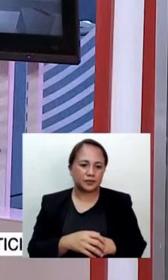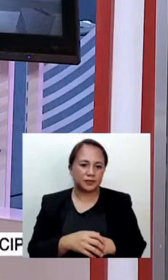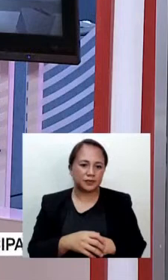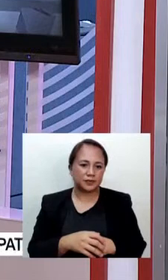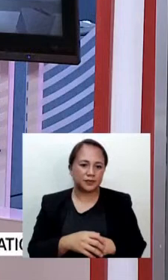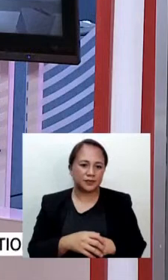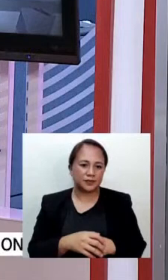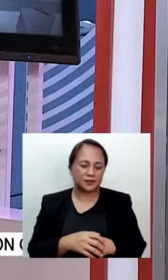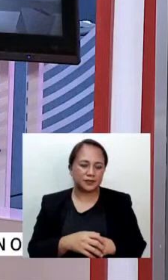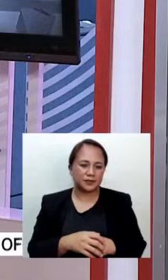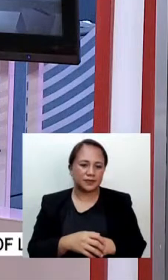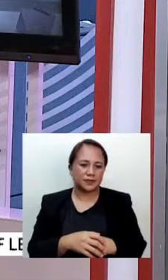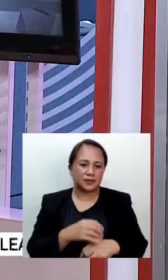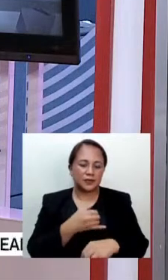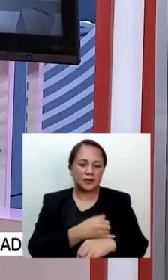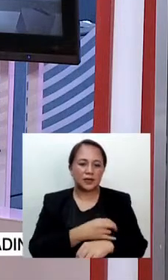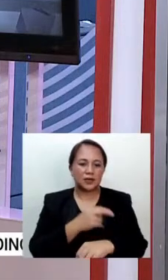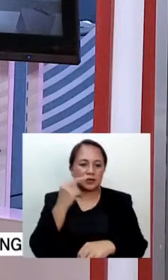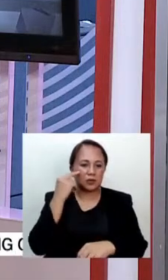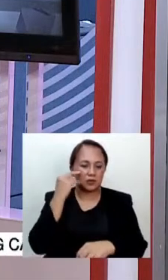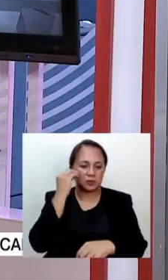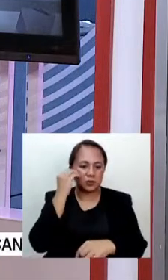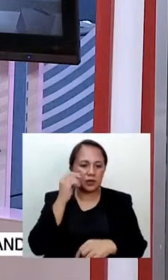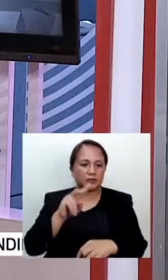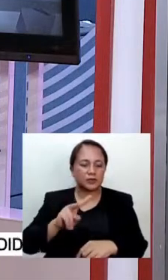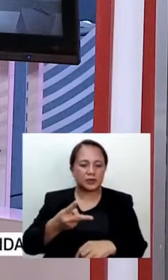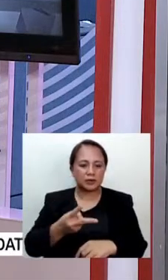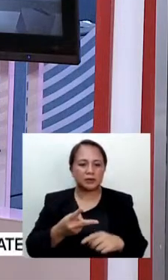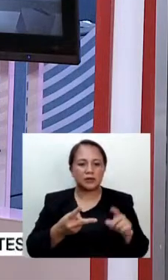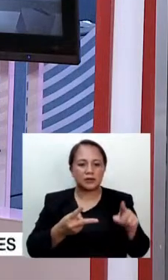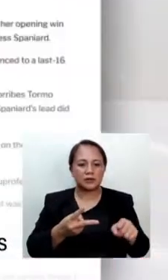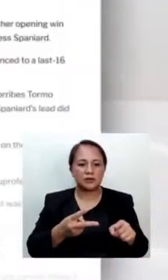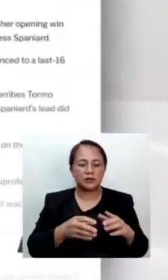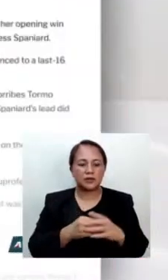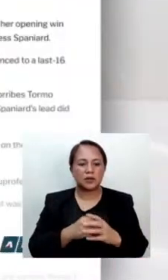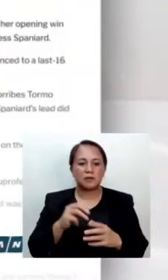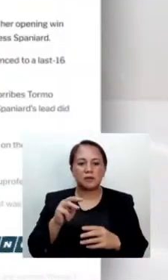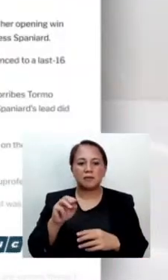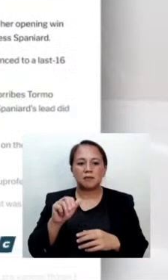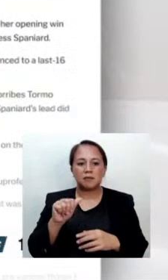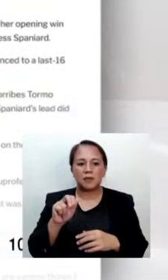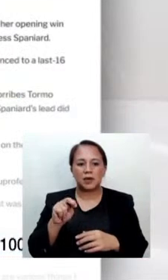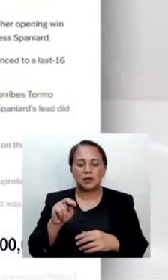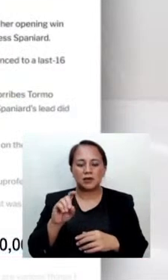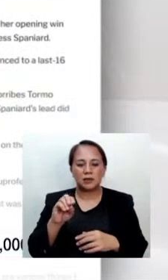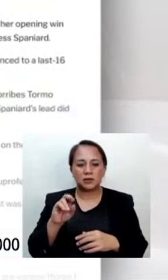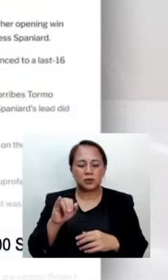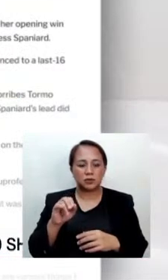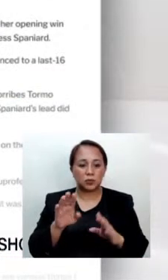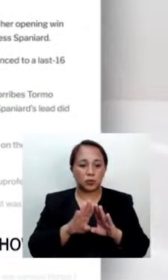An injured Naomi Osaka makes a second-round exit from the Madrid Open. Osaka lost to